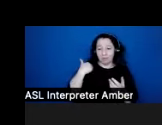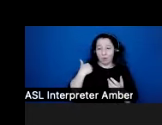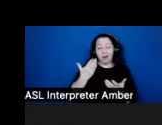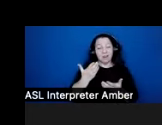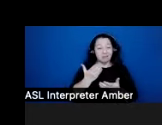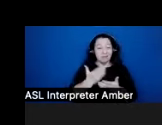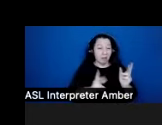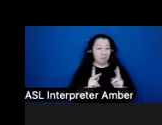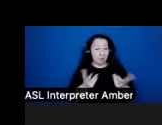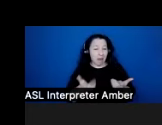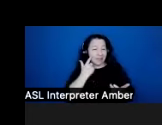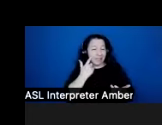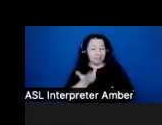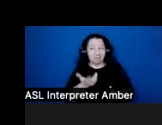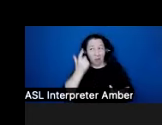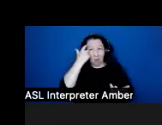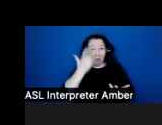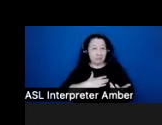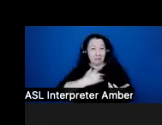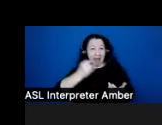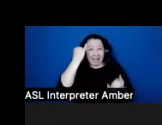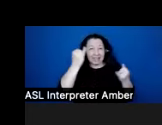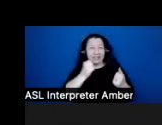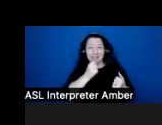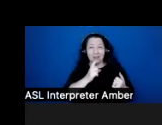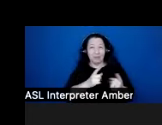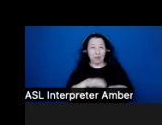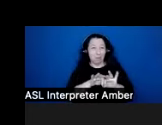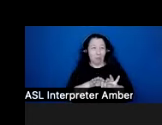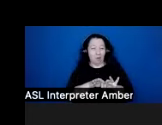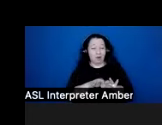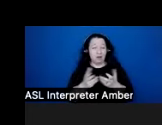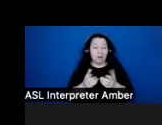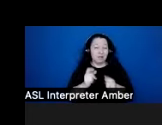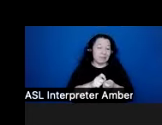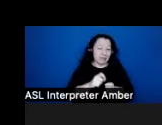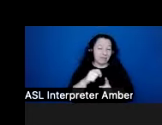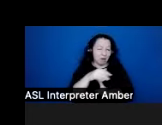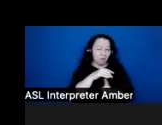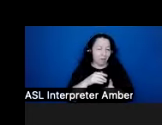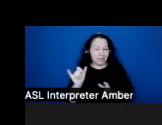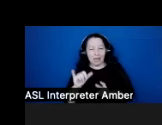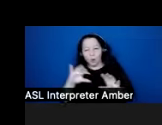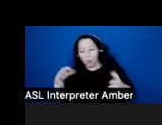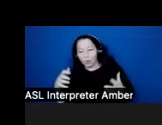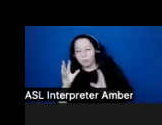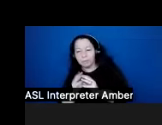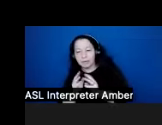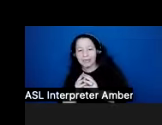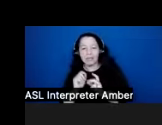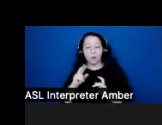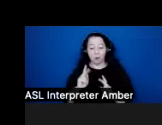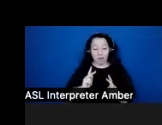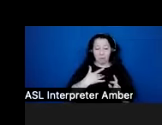are important in certain environments, like in group meetings, or people who feel like their voices have been